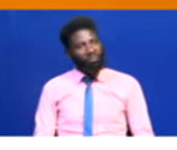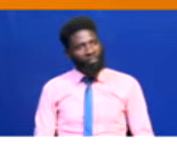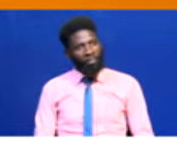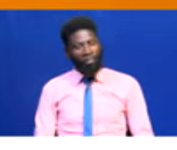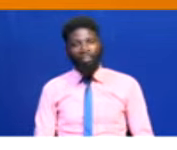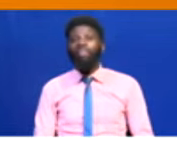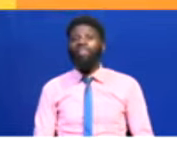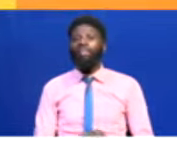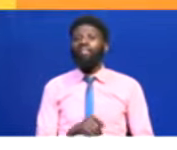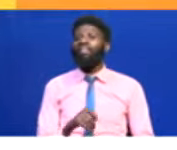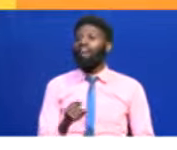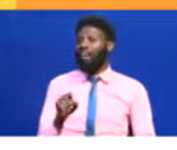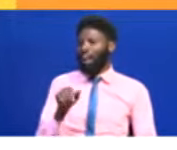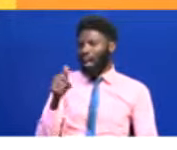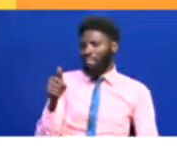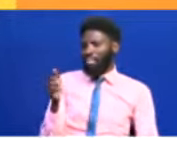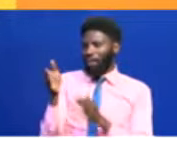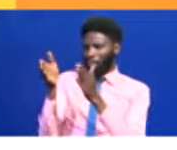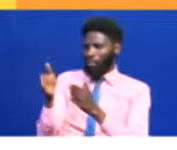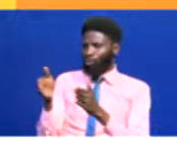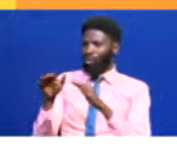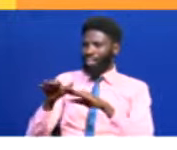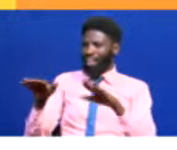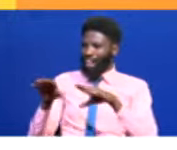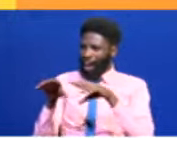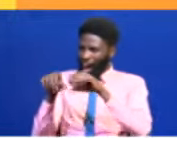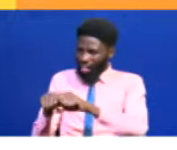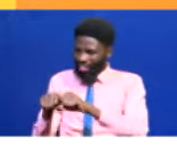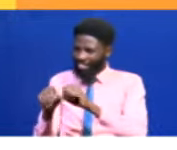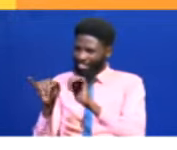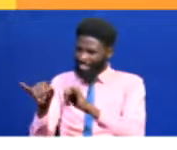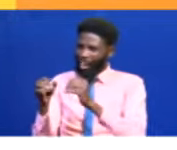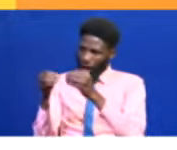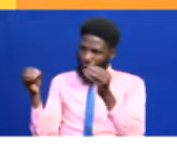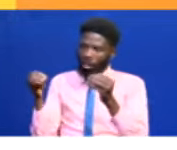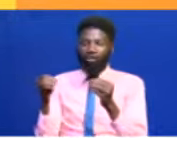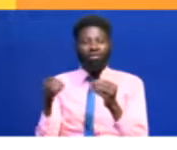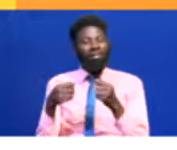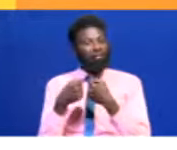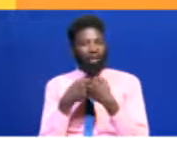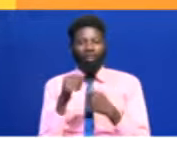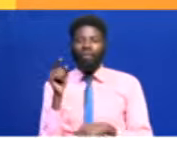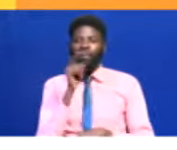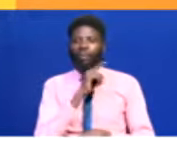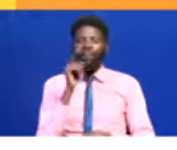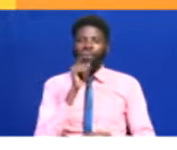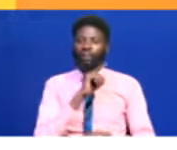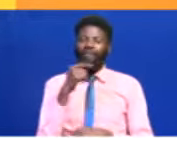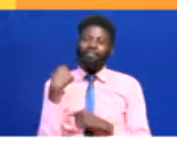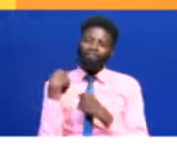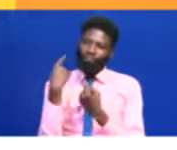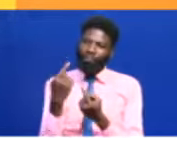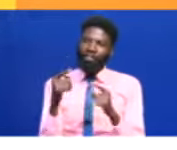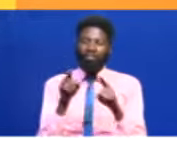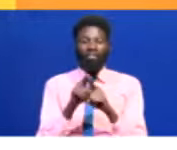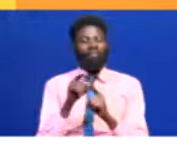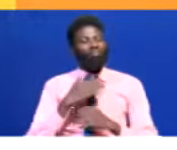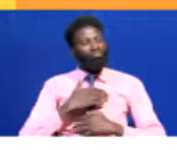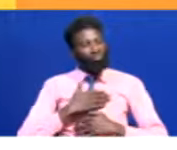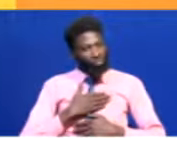Squattering has been a major issue in this country. And it's an issue that even His Excellency the